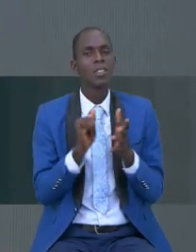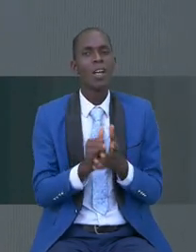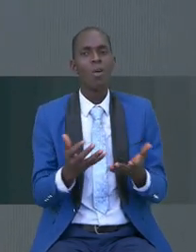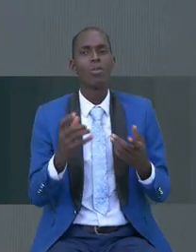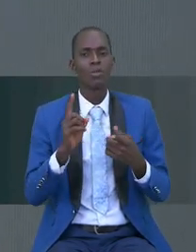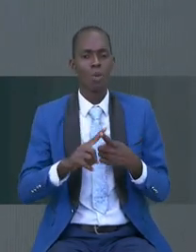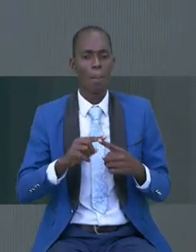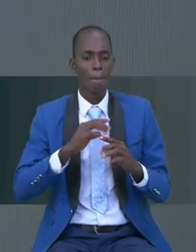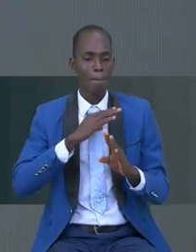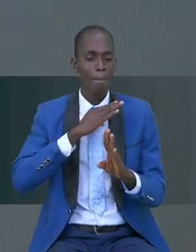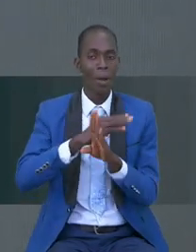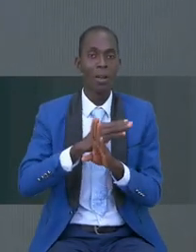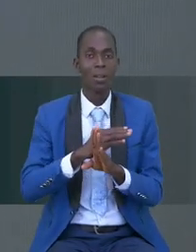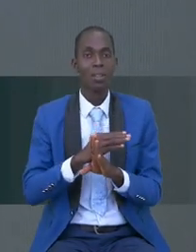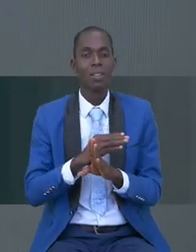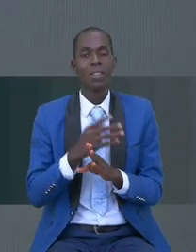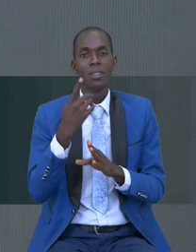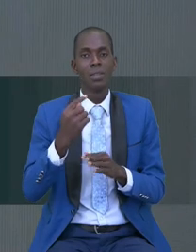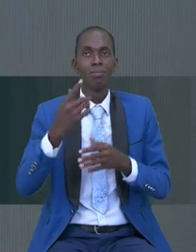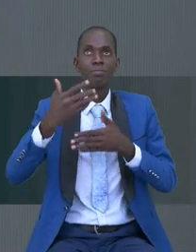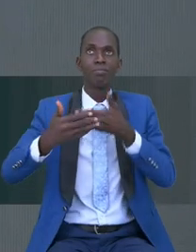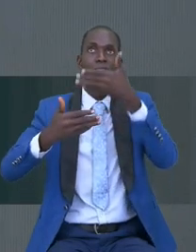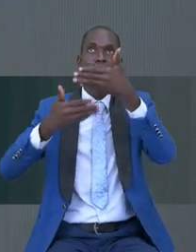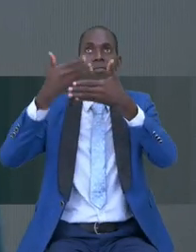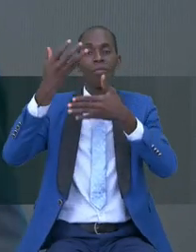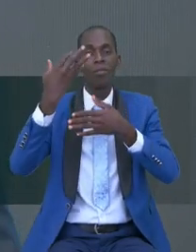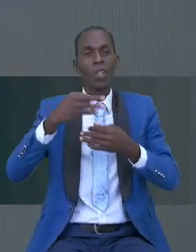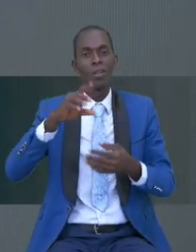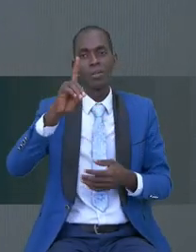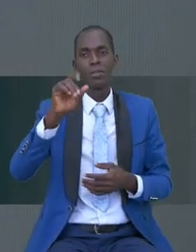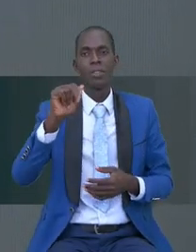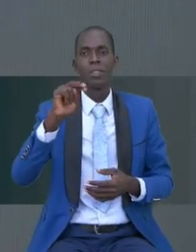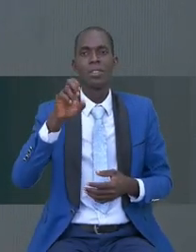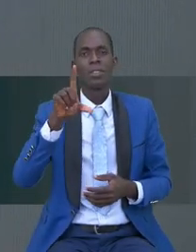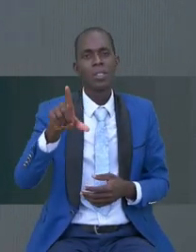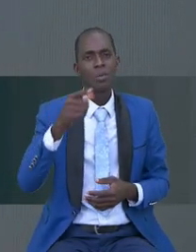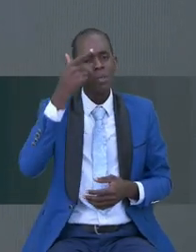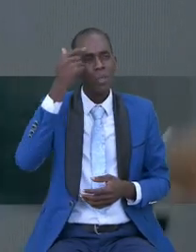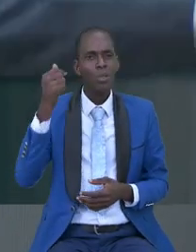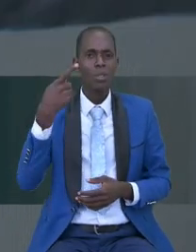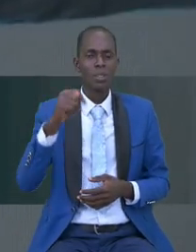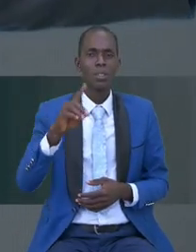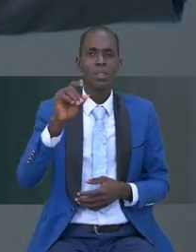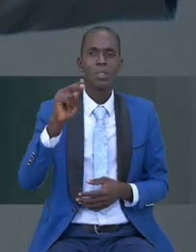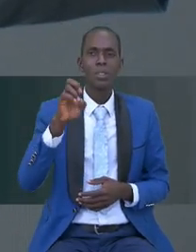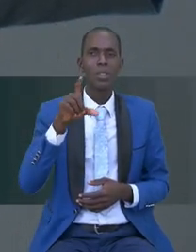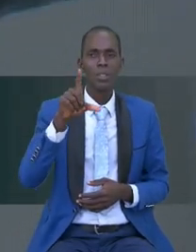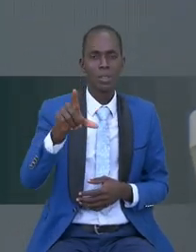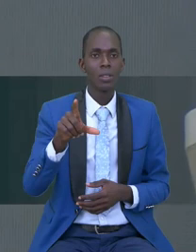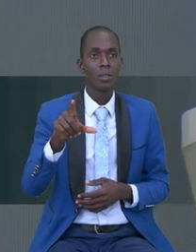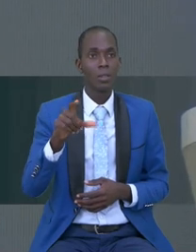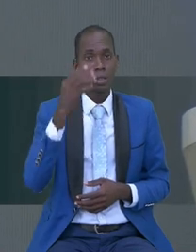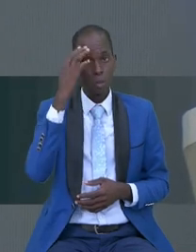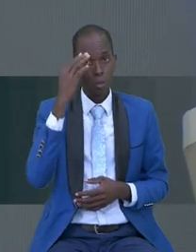block the progress of Daniel, because his progress was through prayer. Not somebody praying for